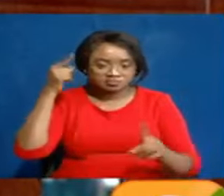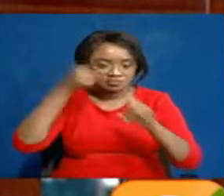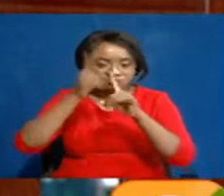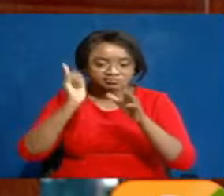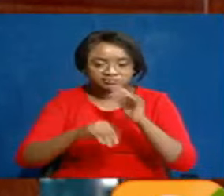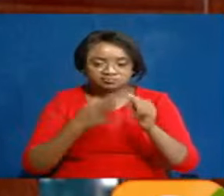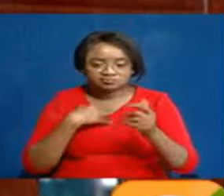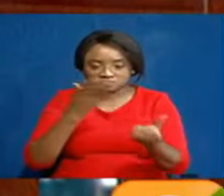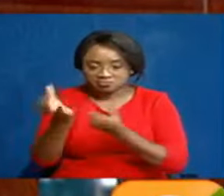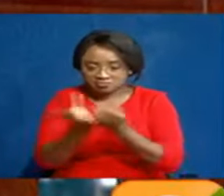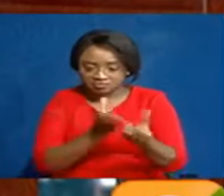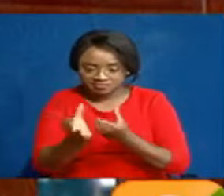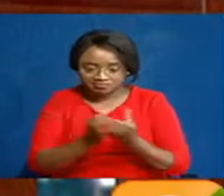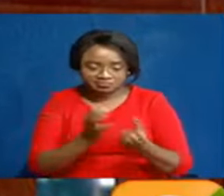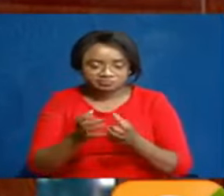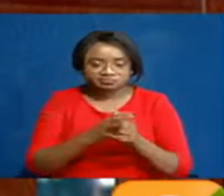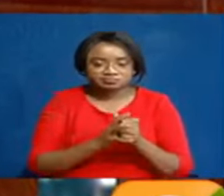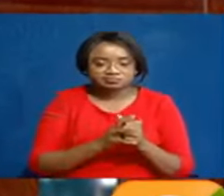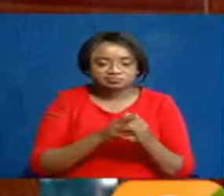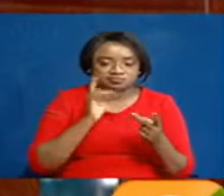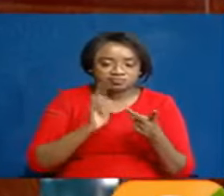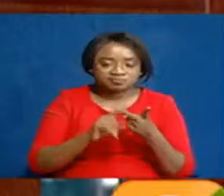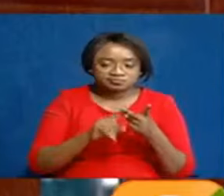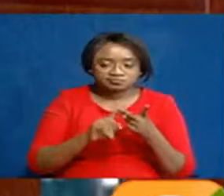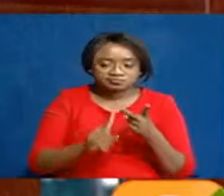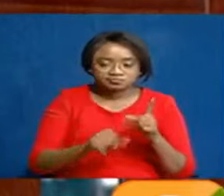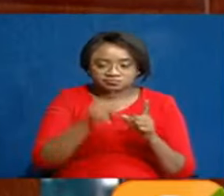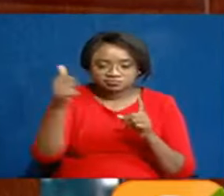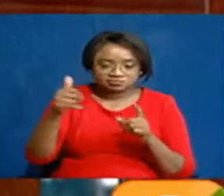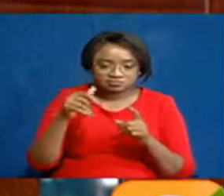with government. When you hear Adani,